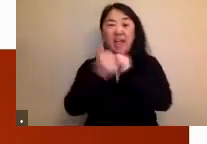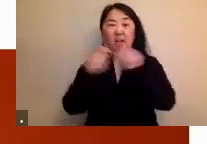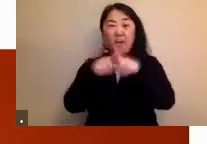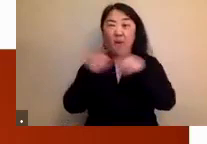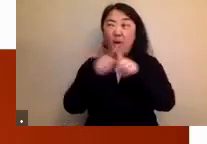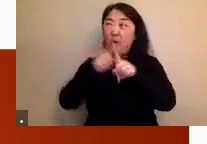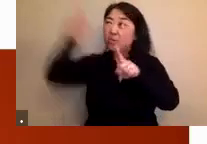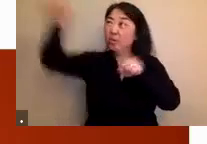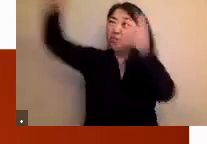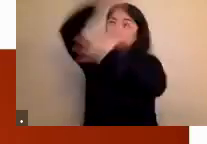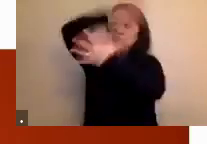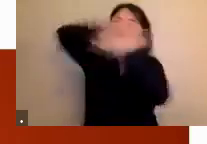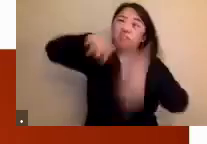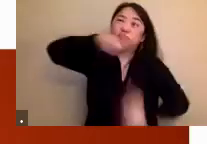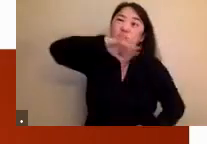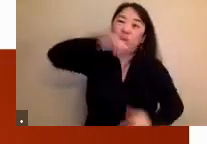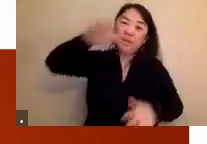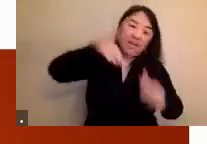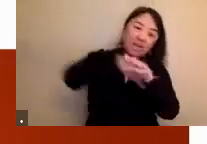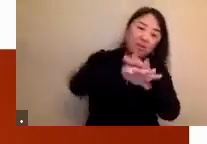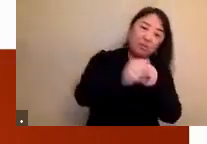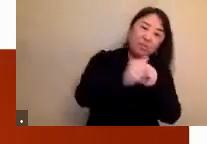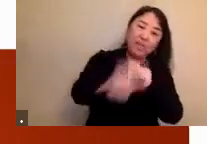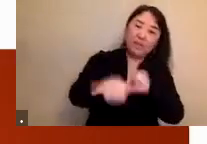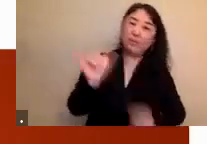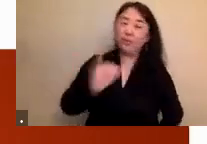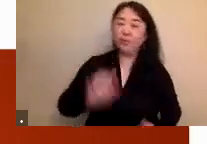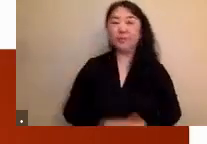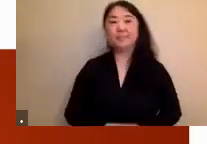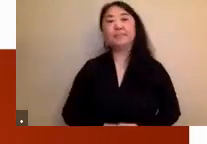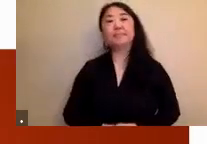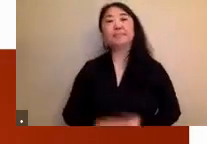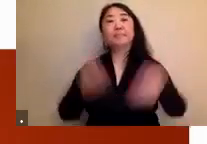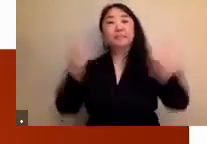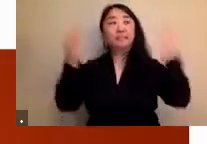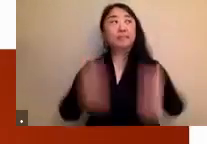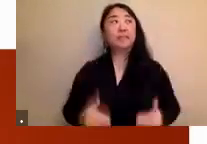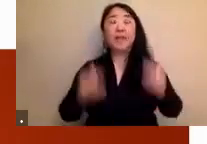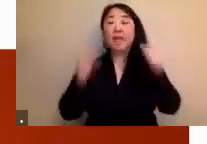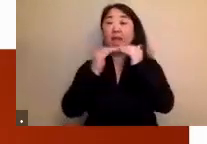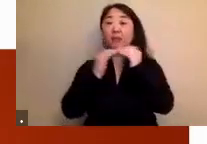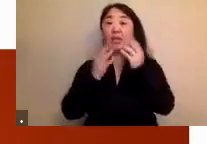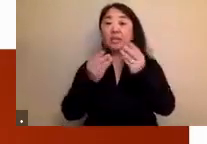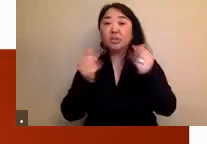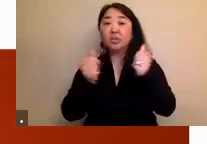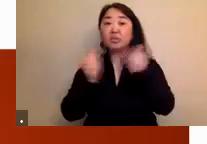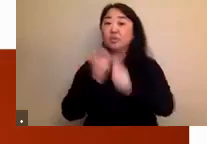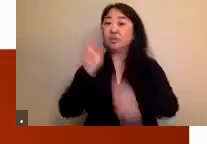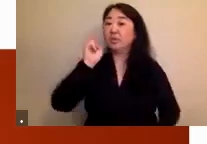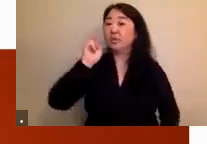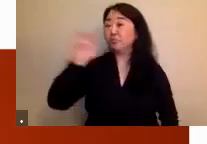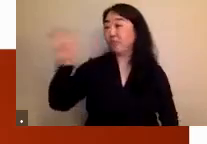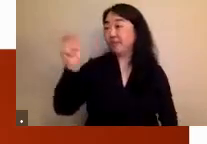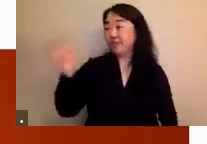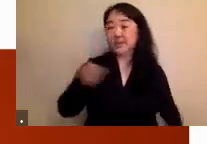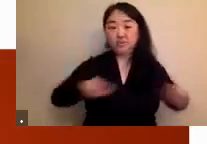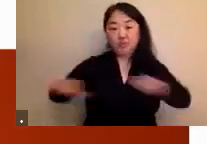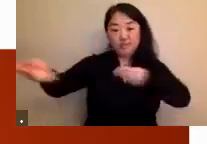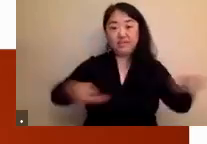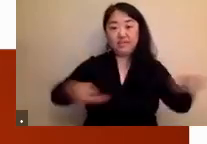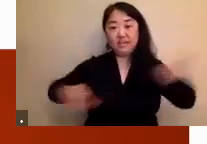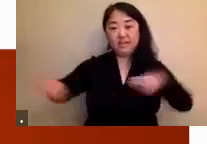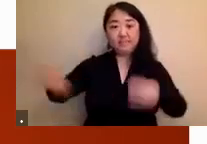them. So now we look at equity and solutions in transit. So there are 4 ways that the